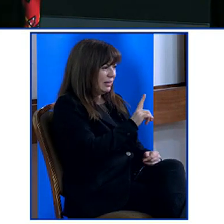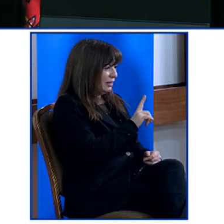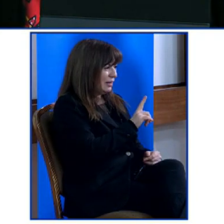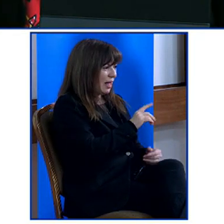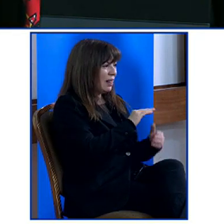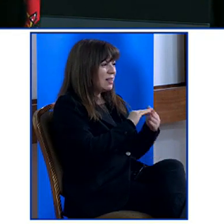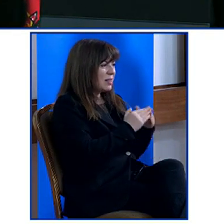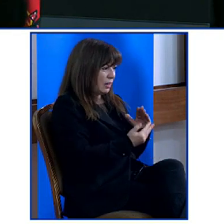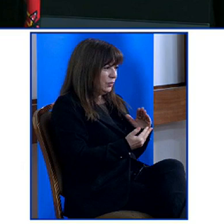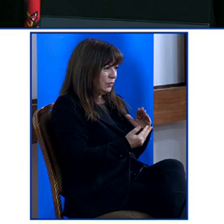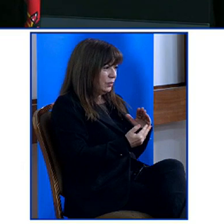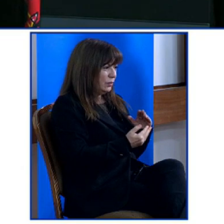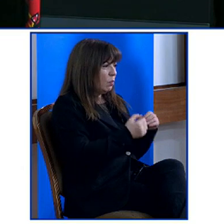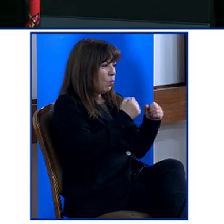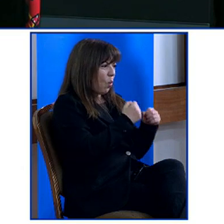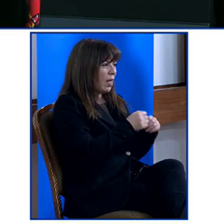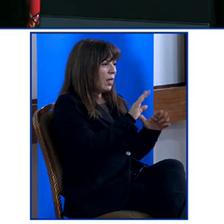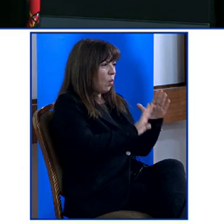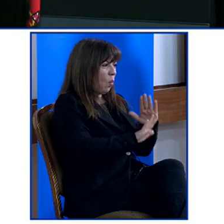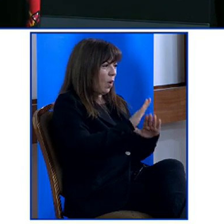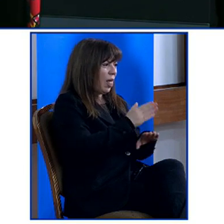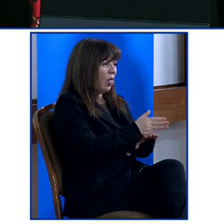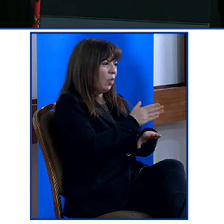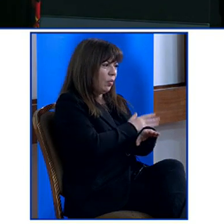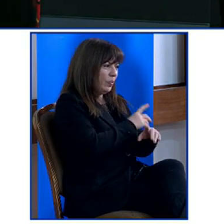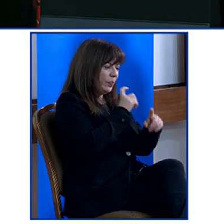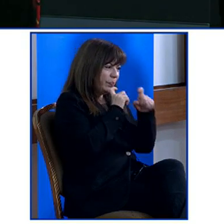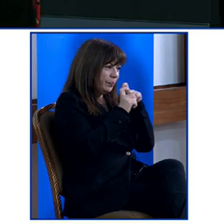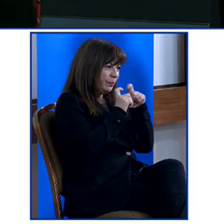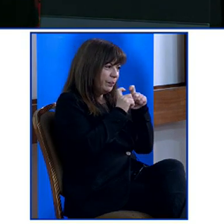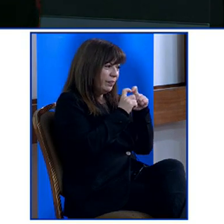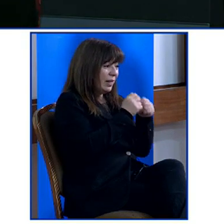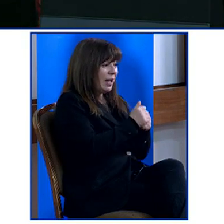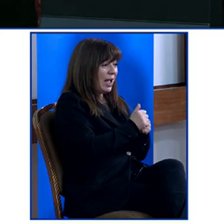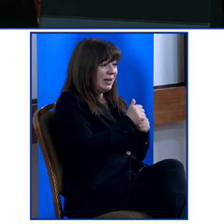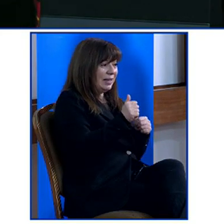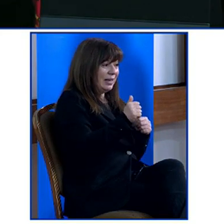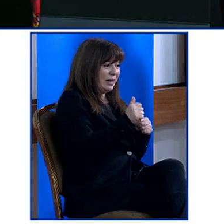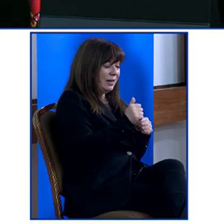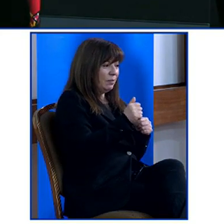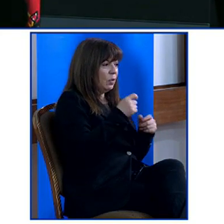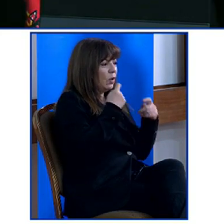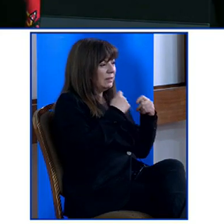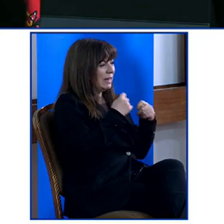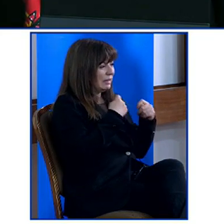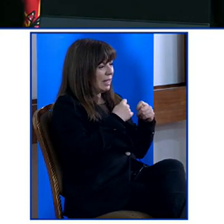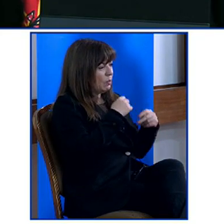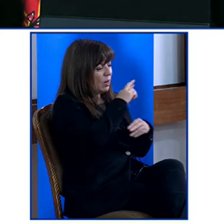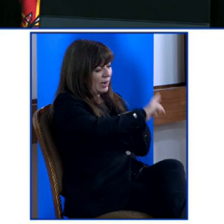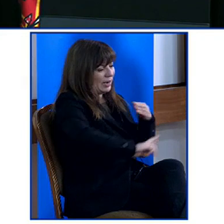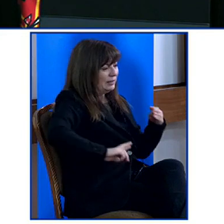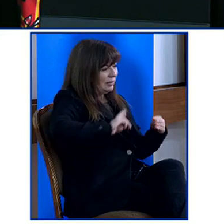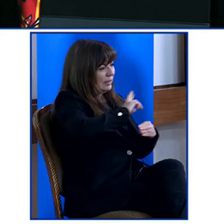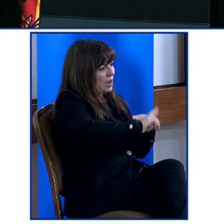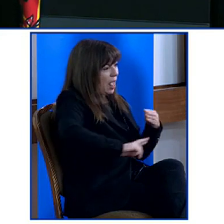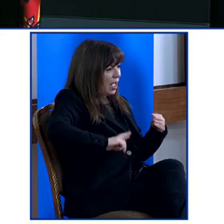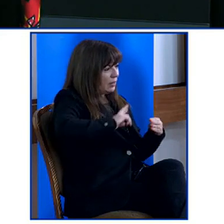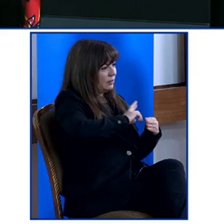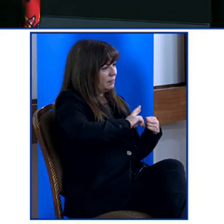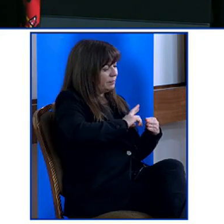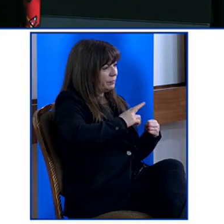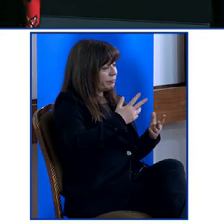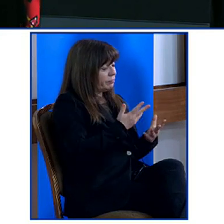avoided. So we're moving away from these things and we're recycling where possible. Recycling waste anesthetic gases, for